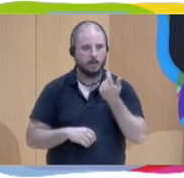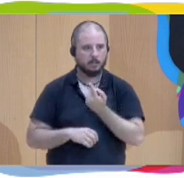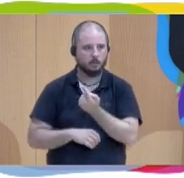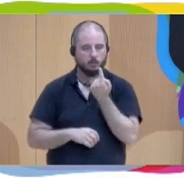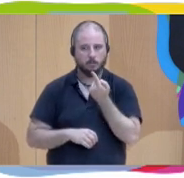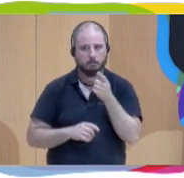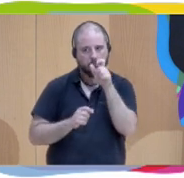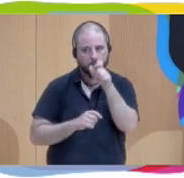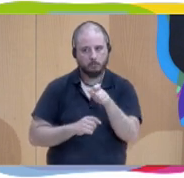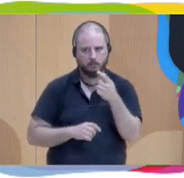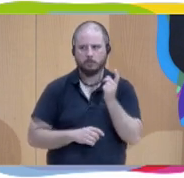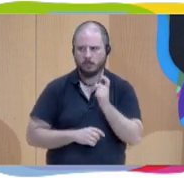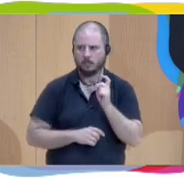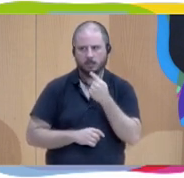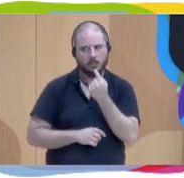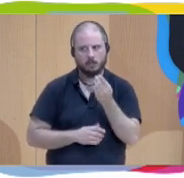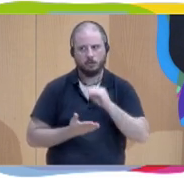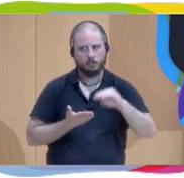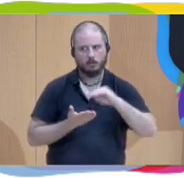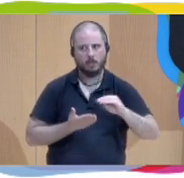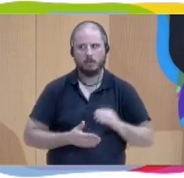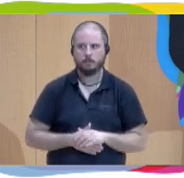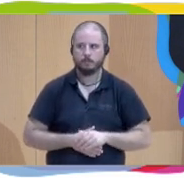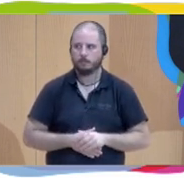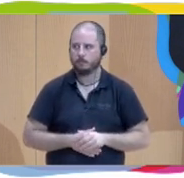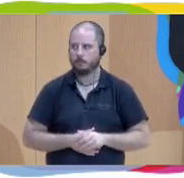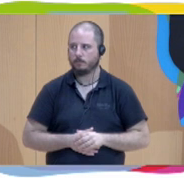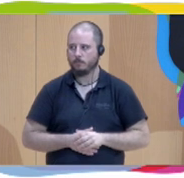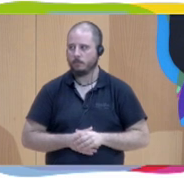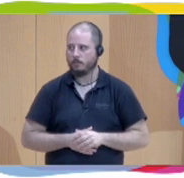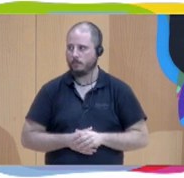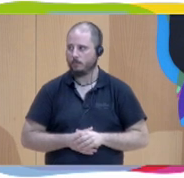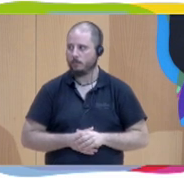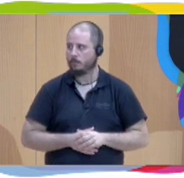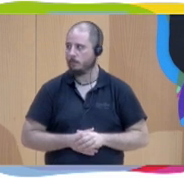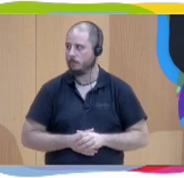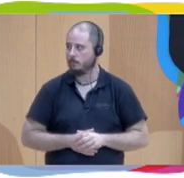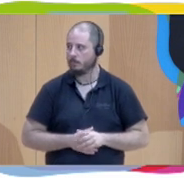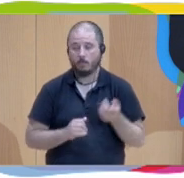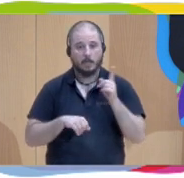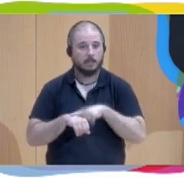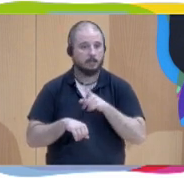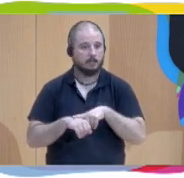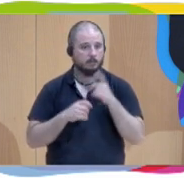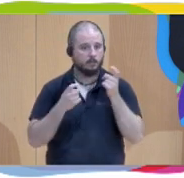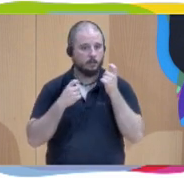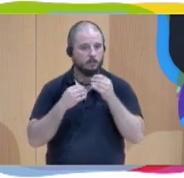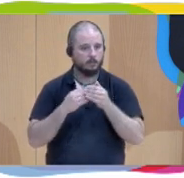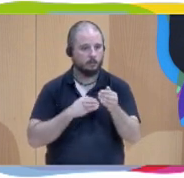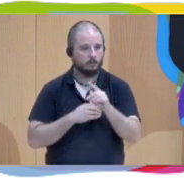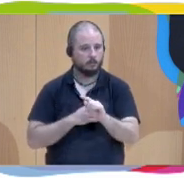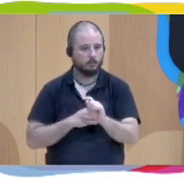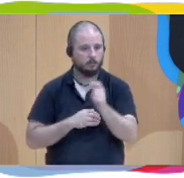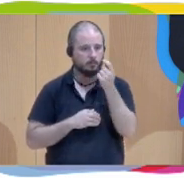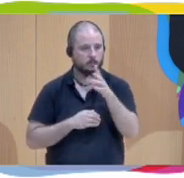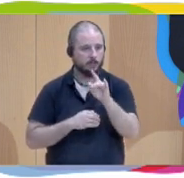time and effort I could do it, but I am aware I still have a lot to learn from practice. And then the